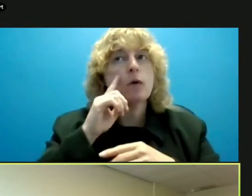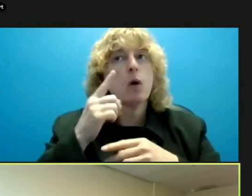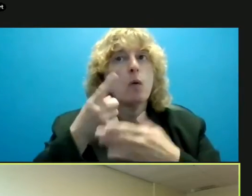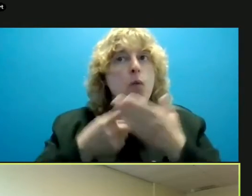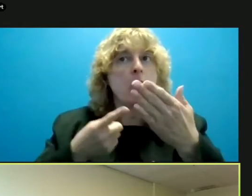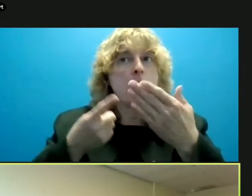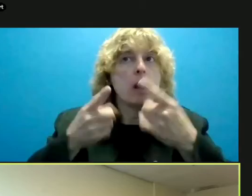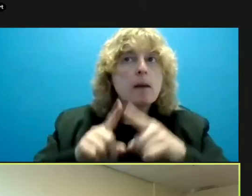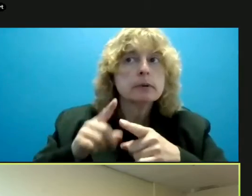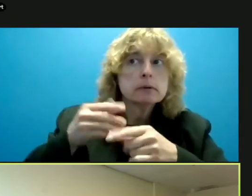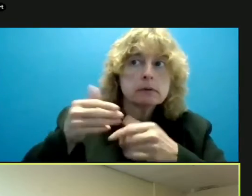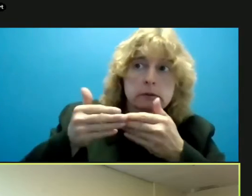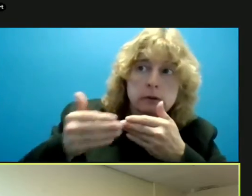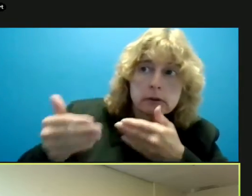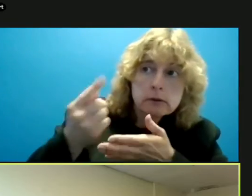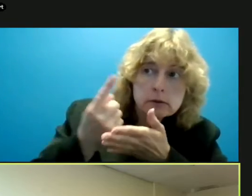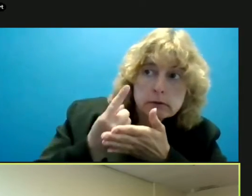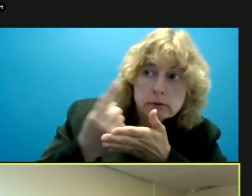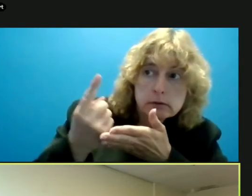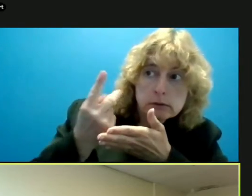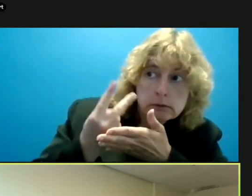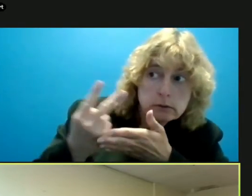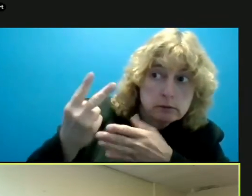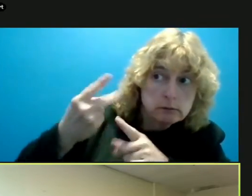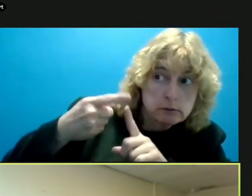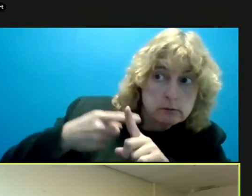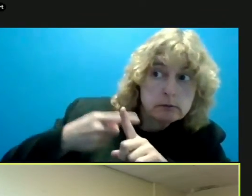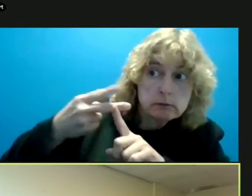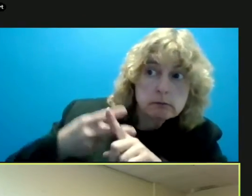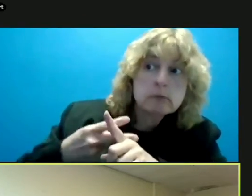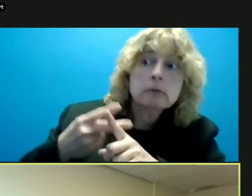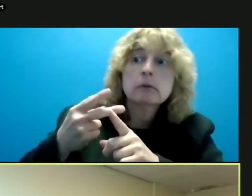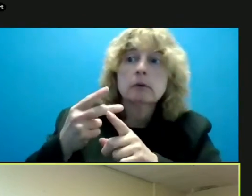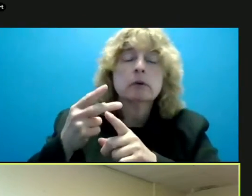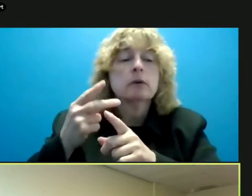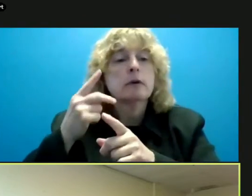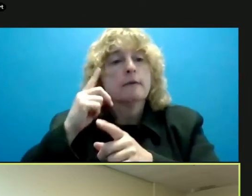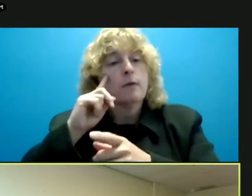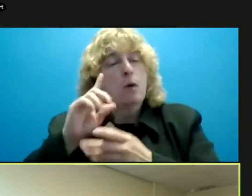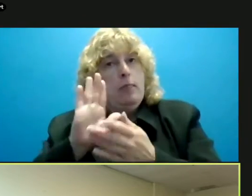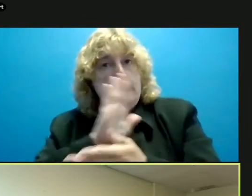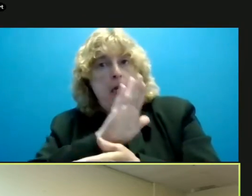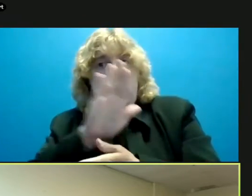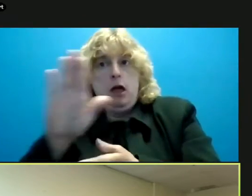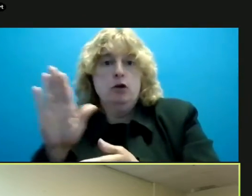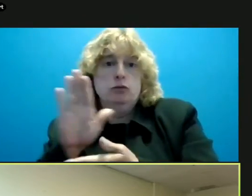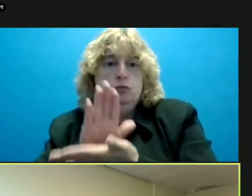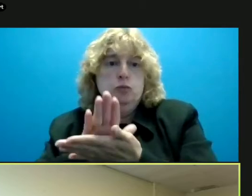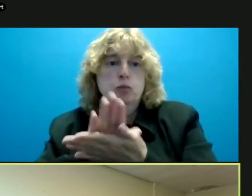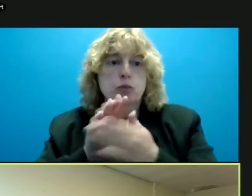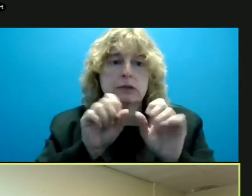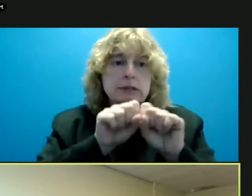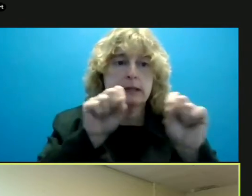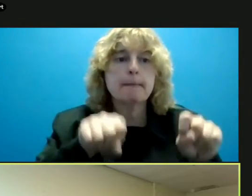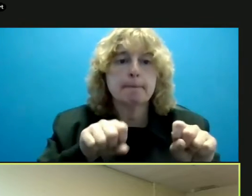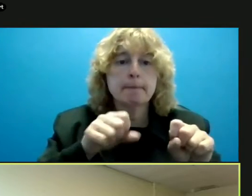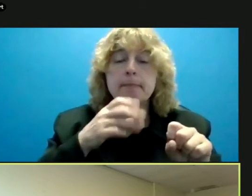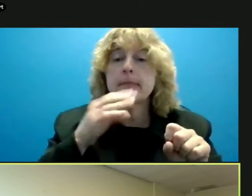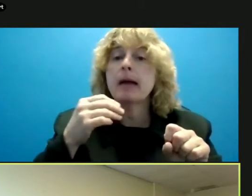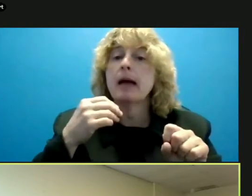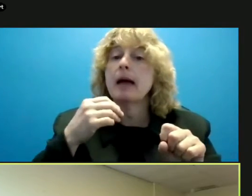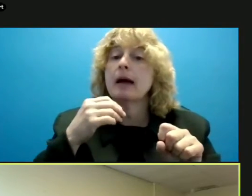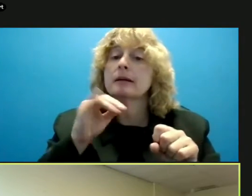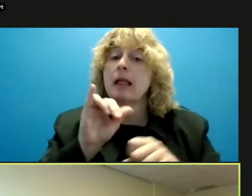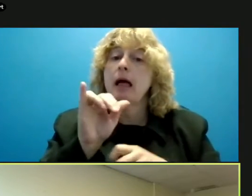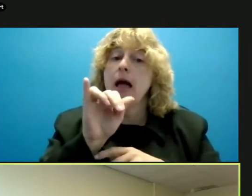next weeks and in the next months for their local school systems. I would reiterate a couple of things that Aronetta mentioned, which